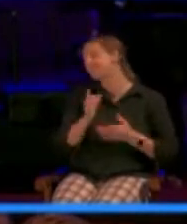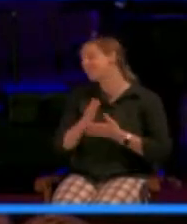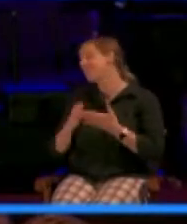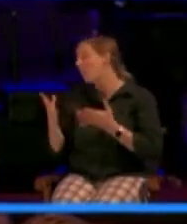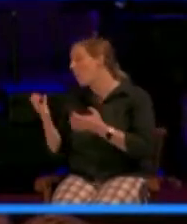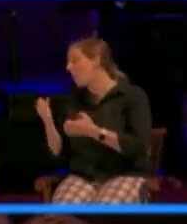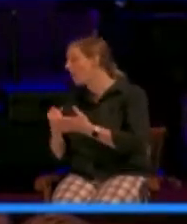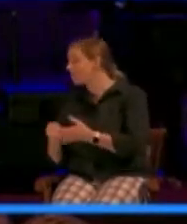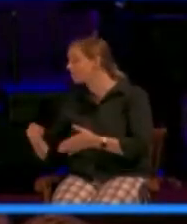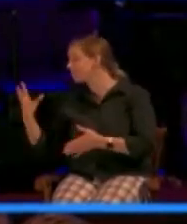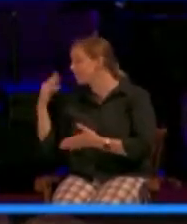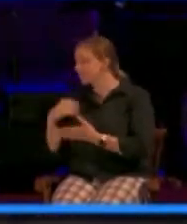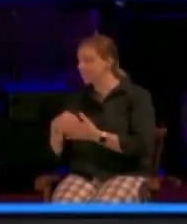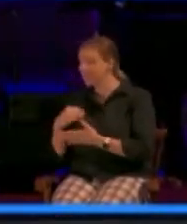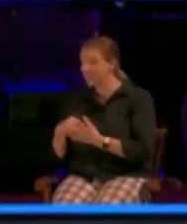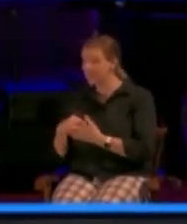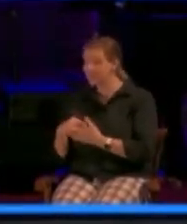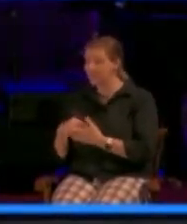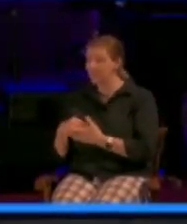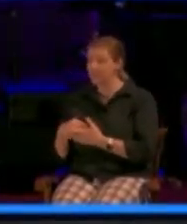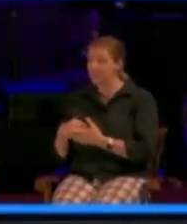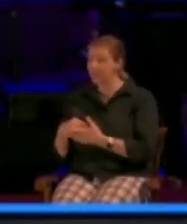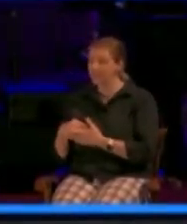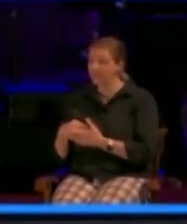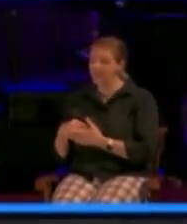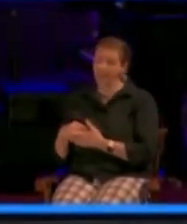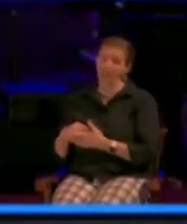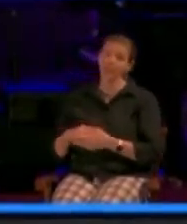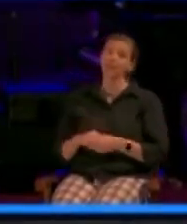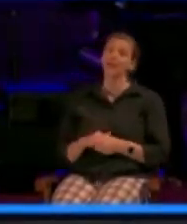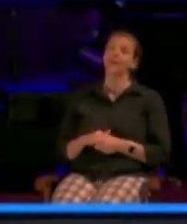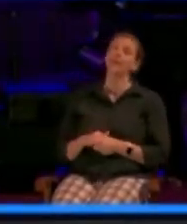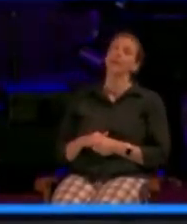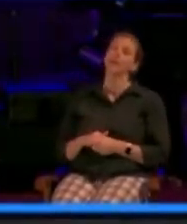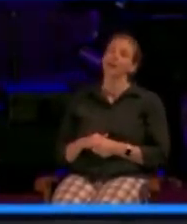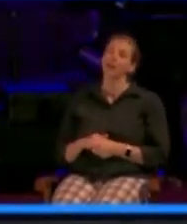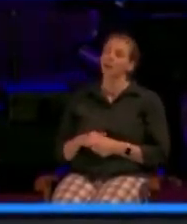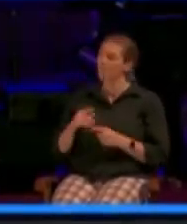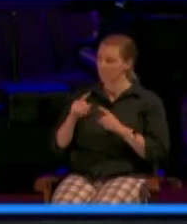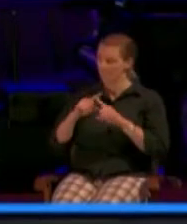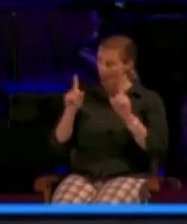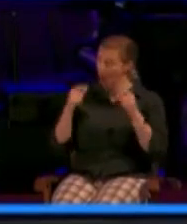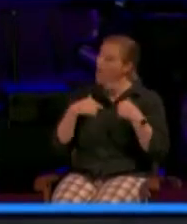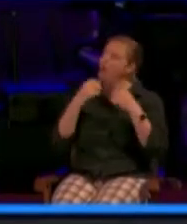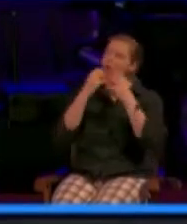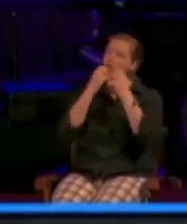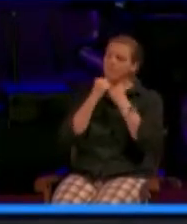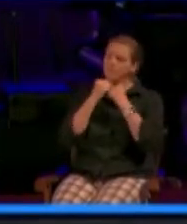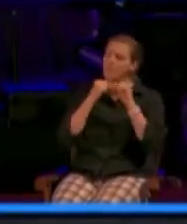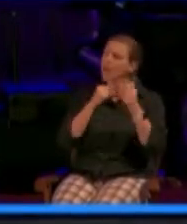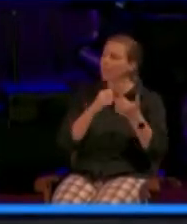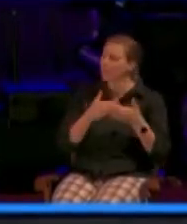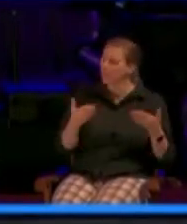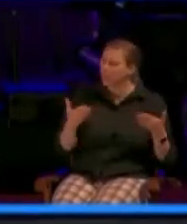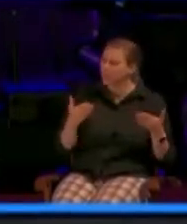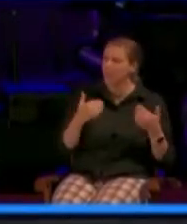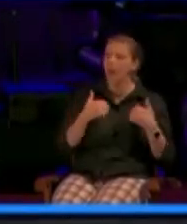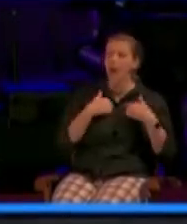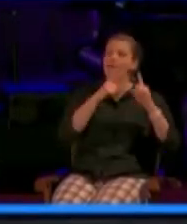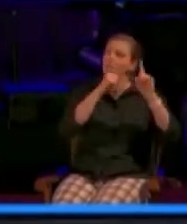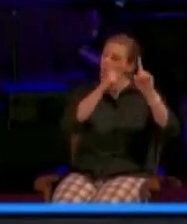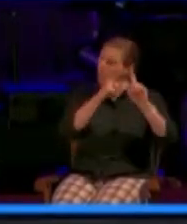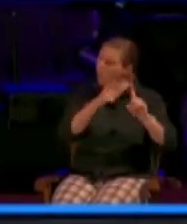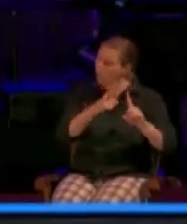about. I'll tell you about that toward the end of the sermon. There's some things I really cared about a lot. Some goals, some ambitions I had in